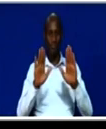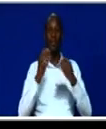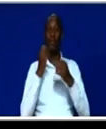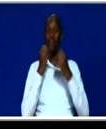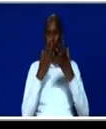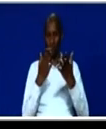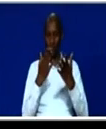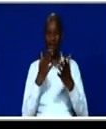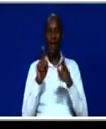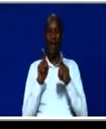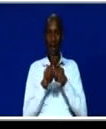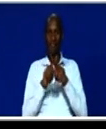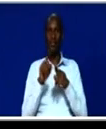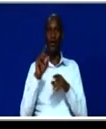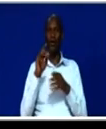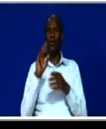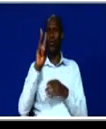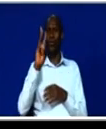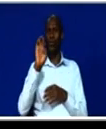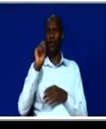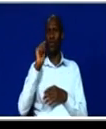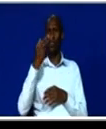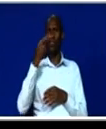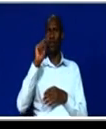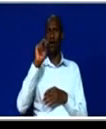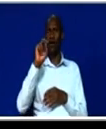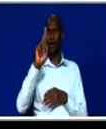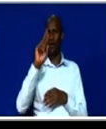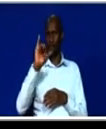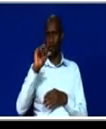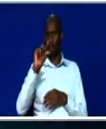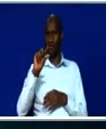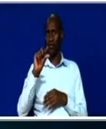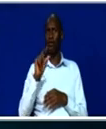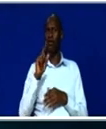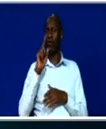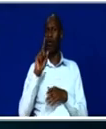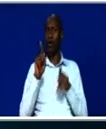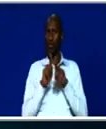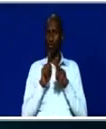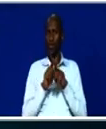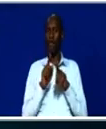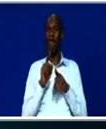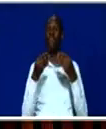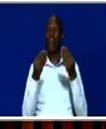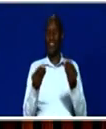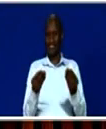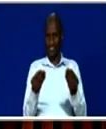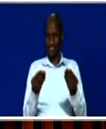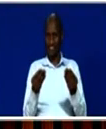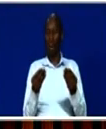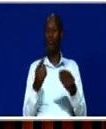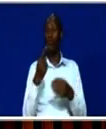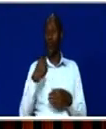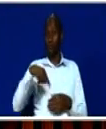as pertains to weathering. Another thing that you need to be careful about here, we are talking about provide. We are